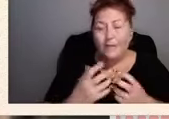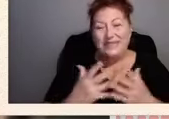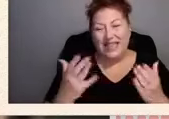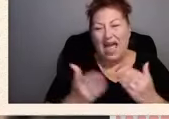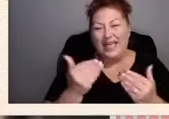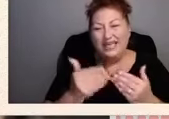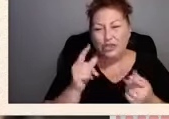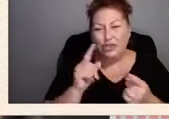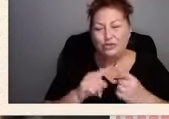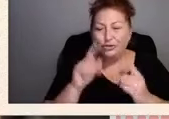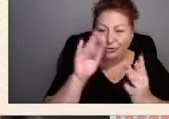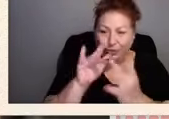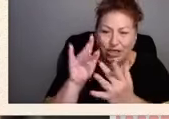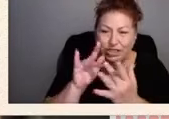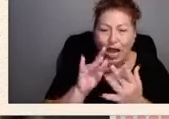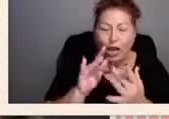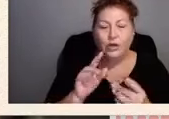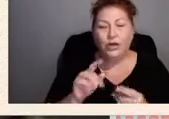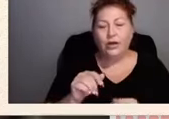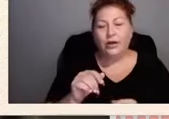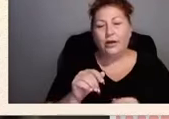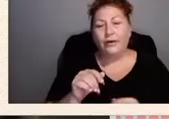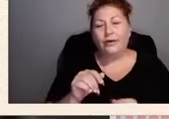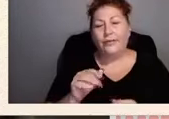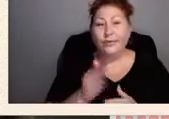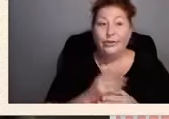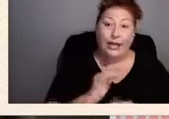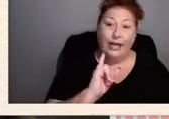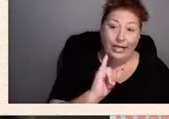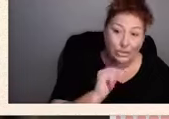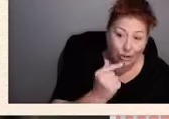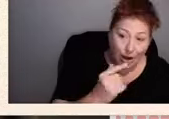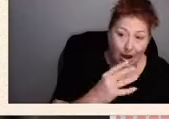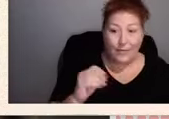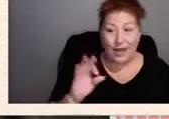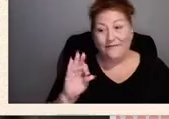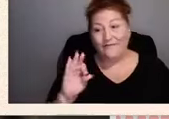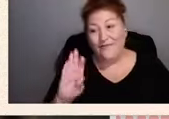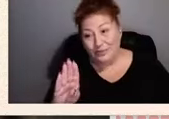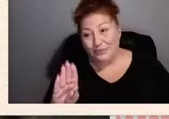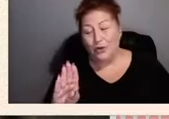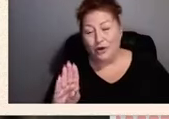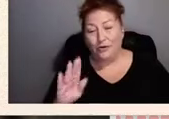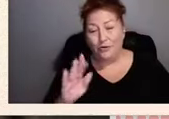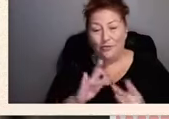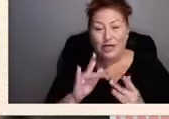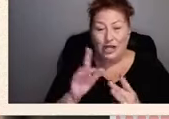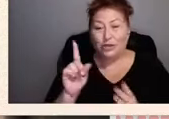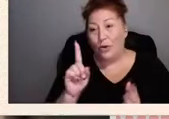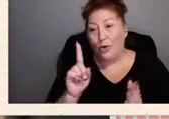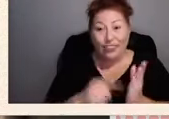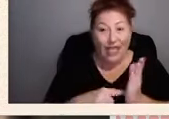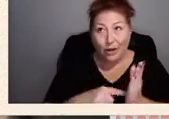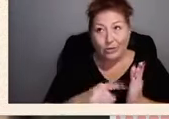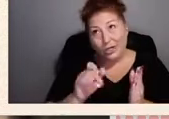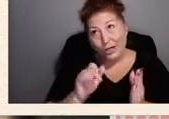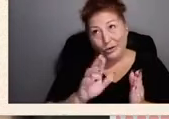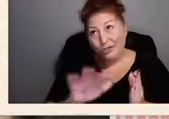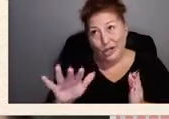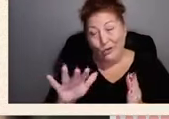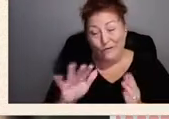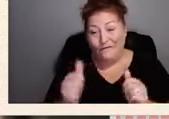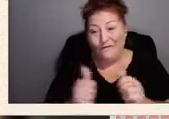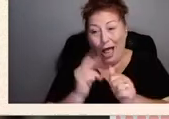the between Instagram and Facebook, about 1,000 or so followers that I have, and say, hey, I have this going